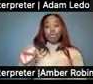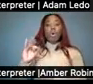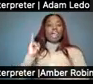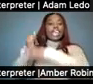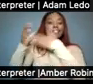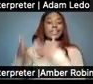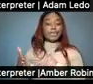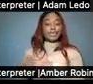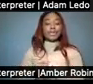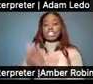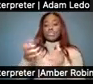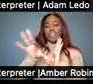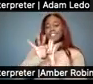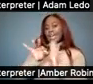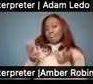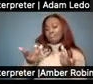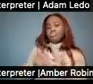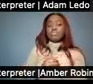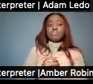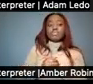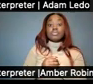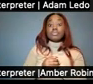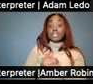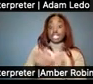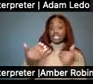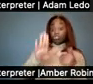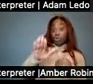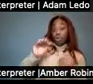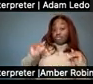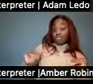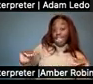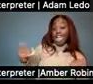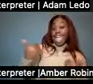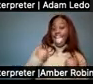Just want to find out. Does your child have a paraeducator or an intervener?